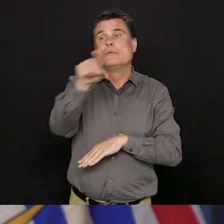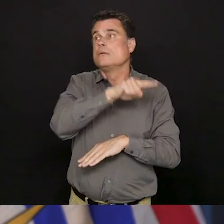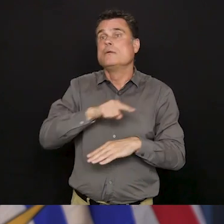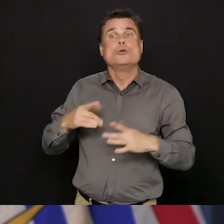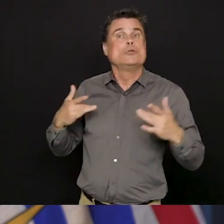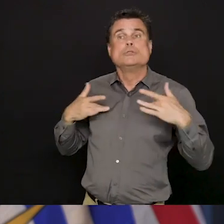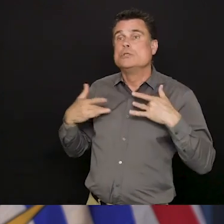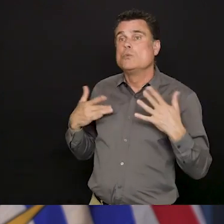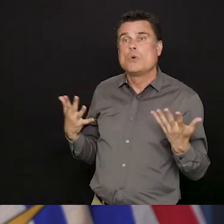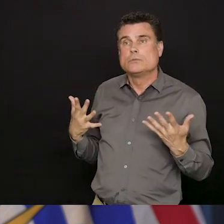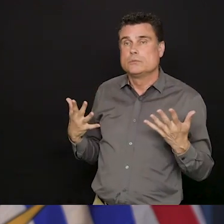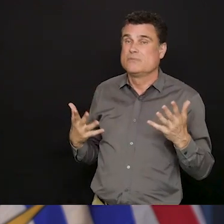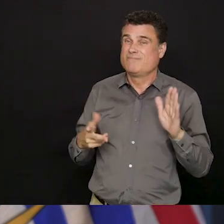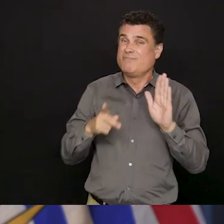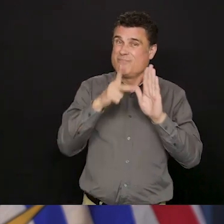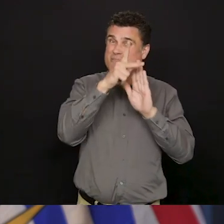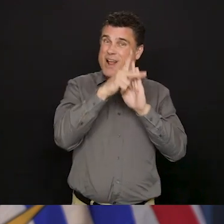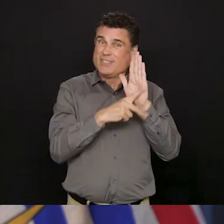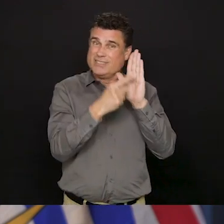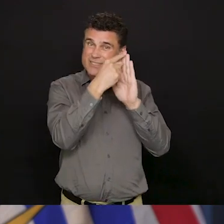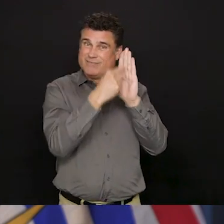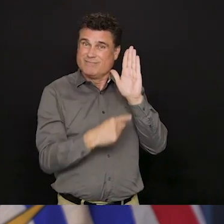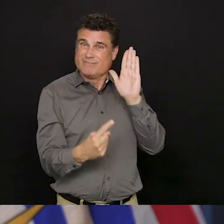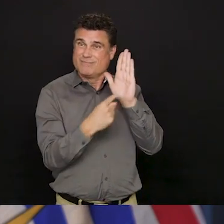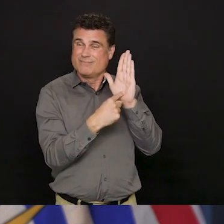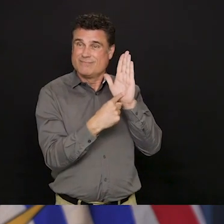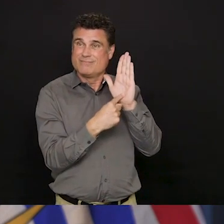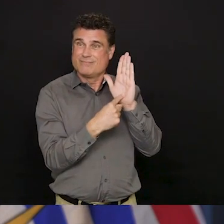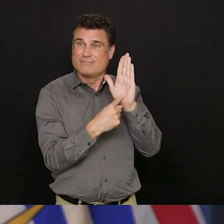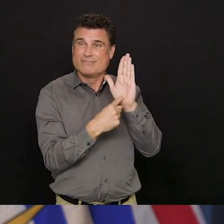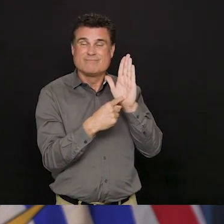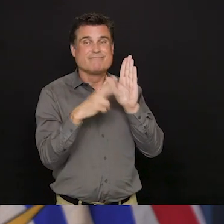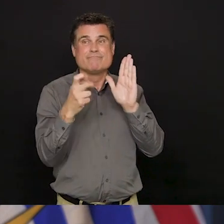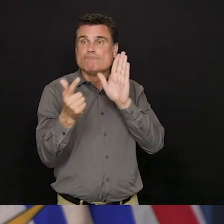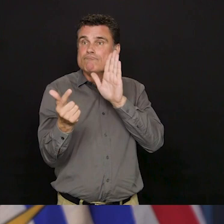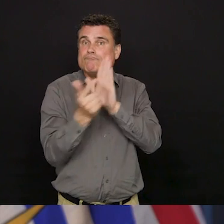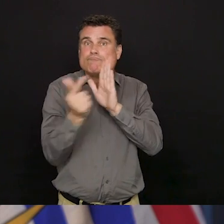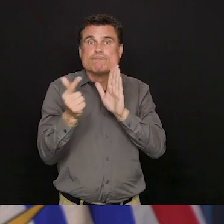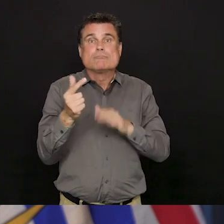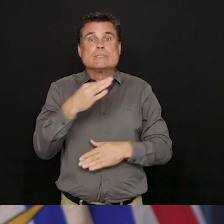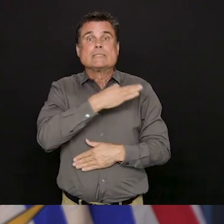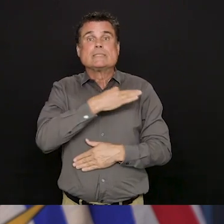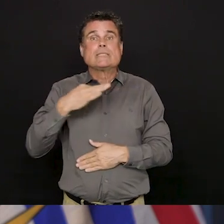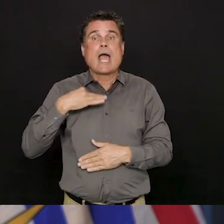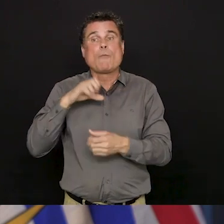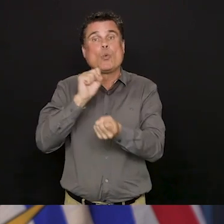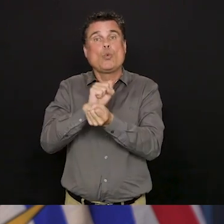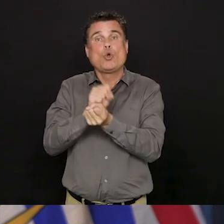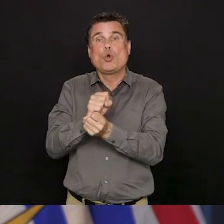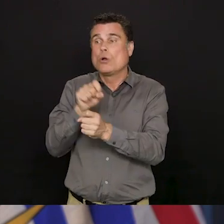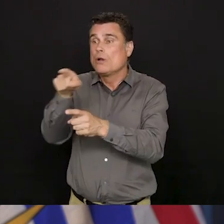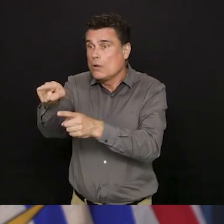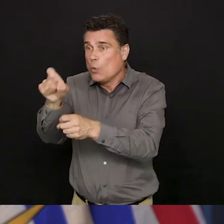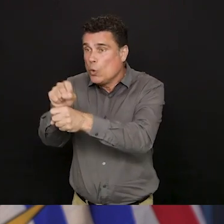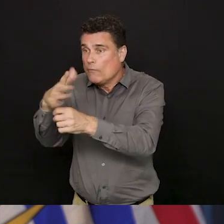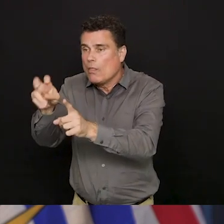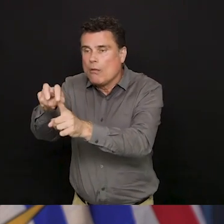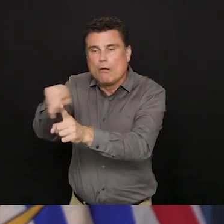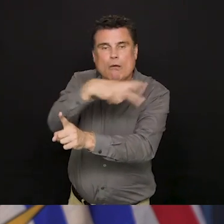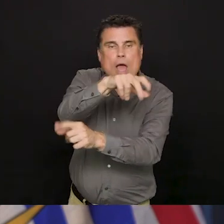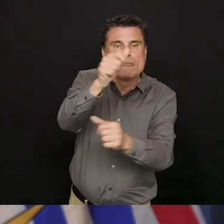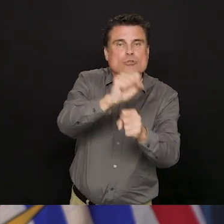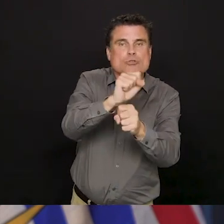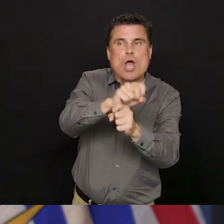policy involving not letting staff work at more than one facility. I've been hearing from people in Kamloops. I've been hearing from people in the Tri-Cities